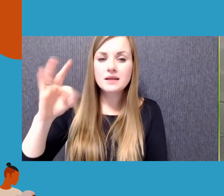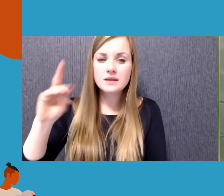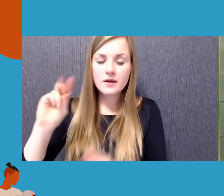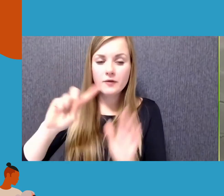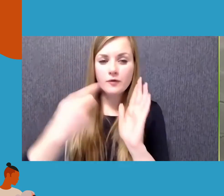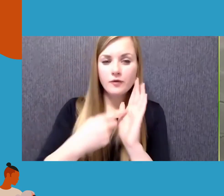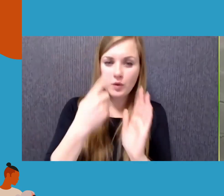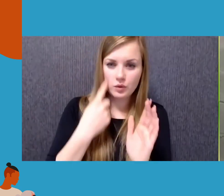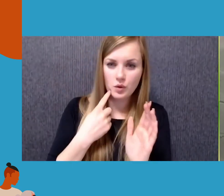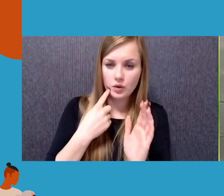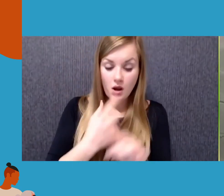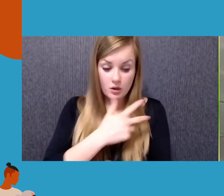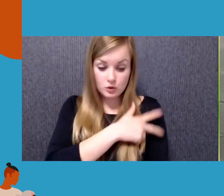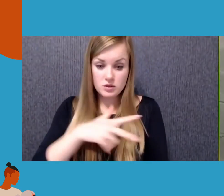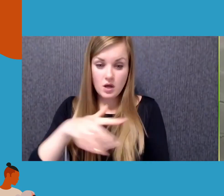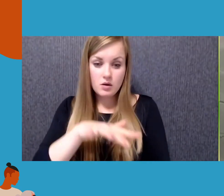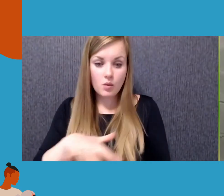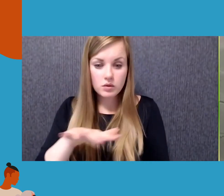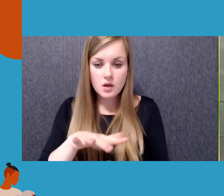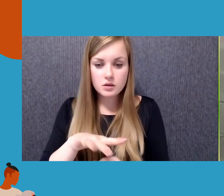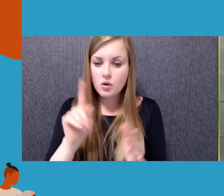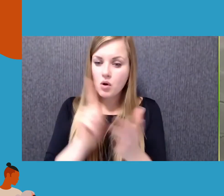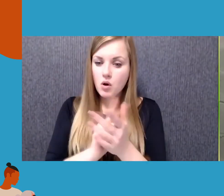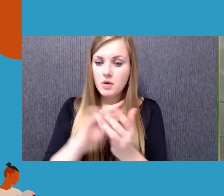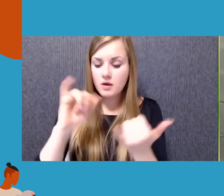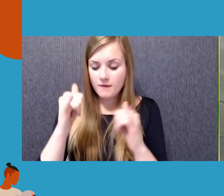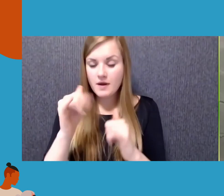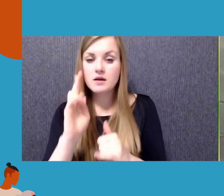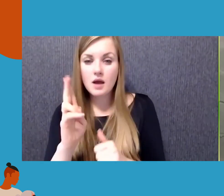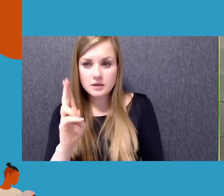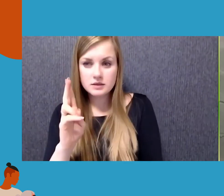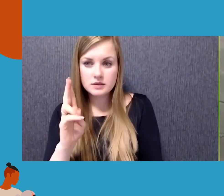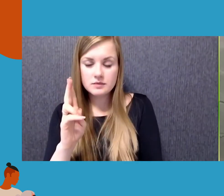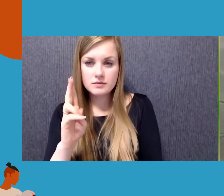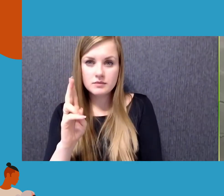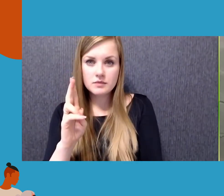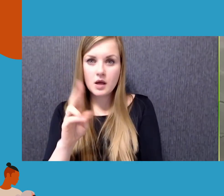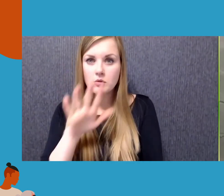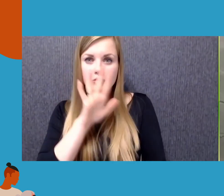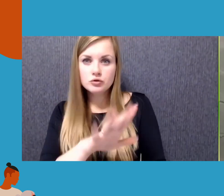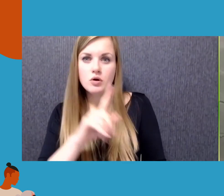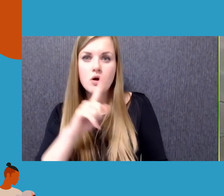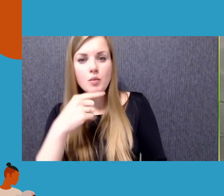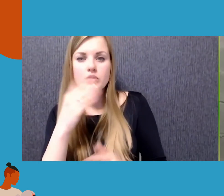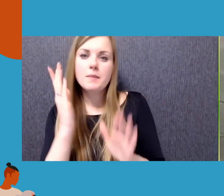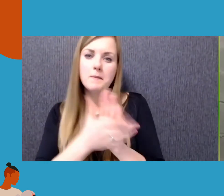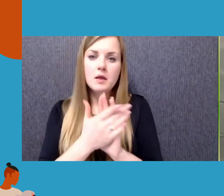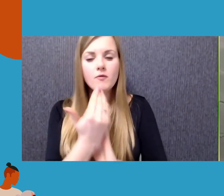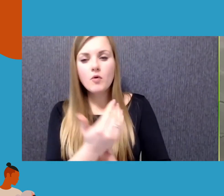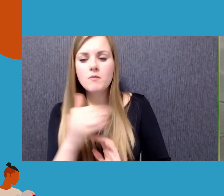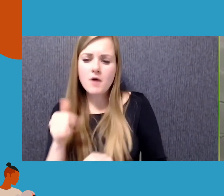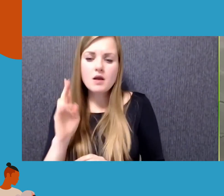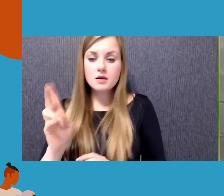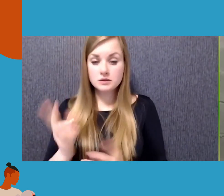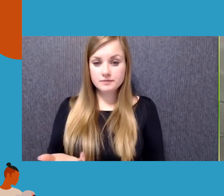There is one other question. Who has to assess the social context in hate